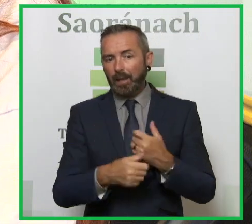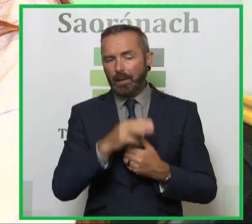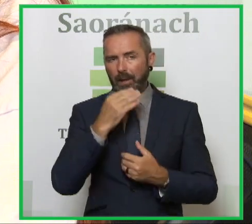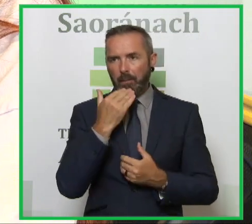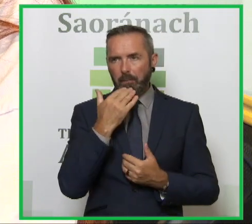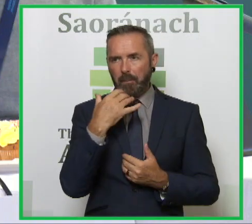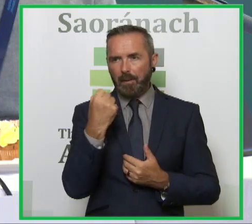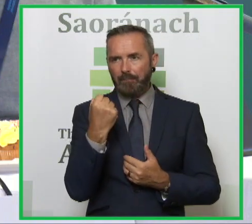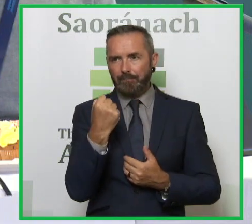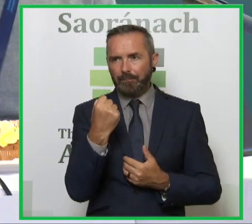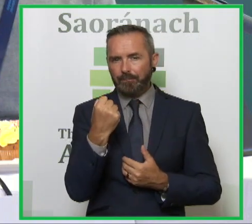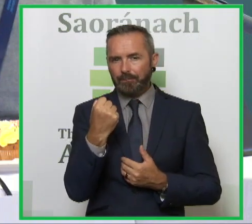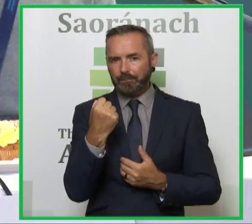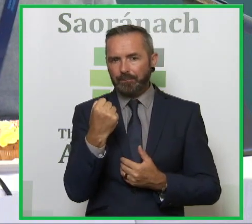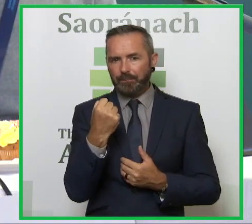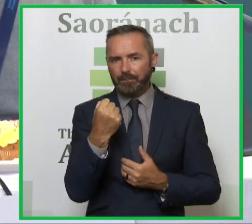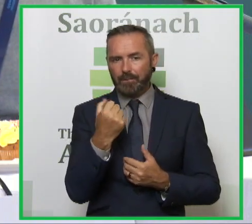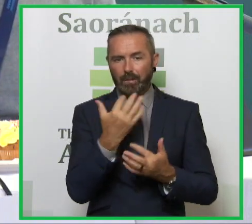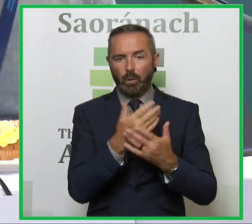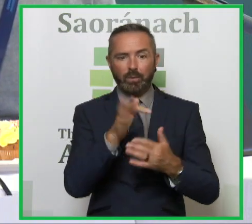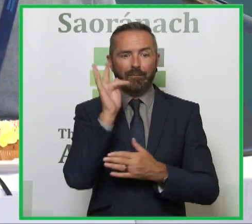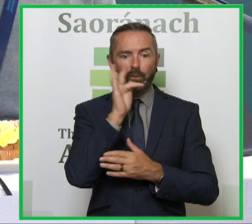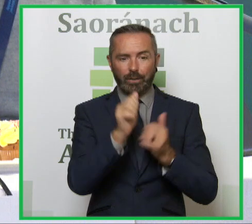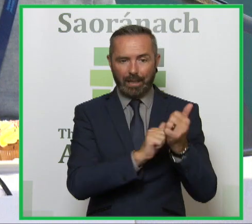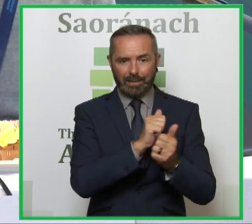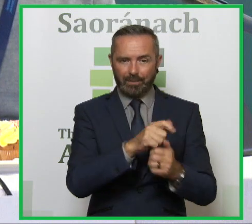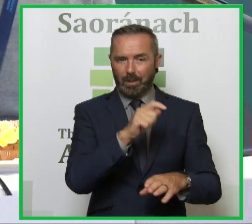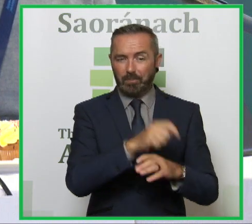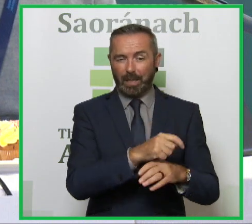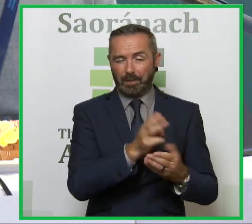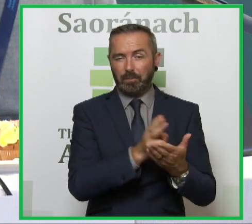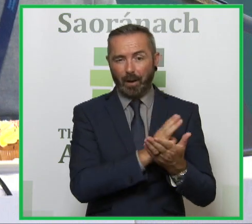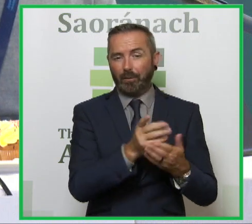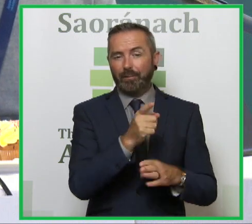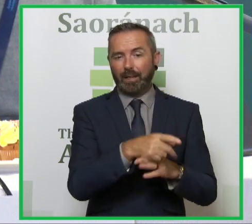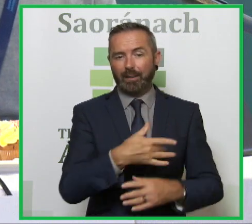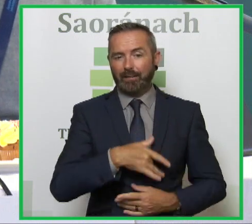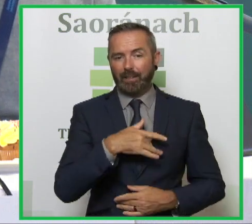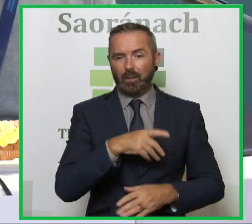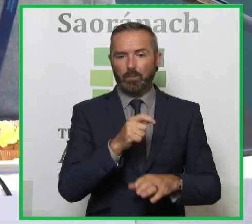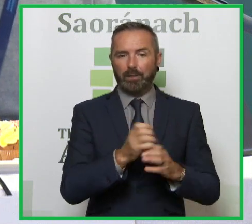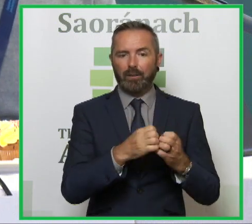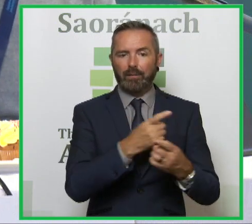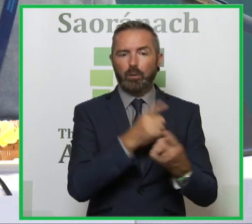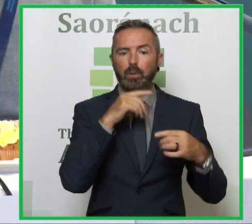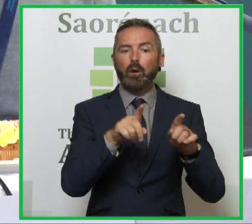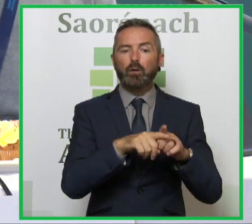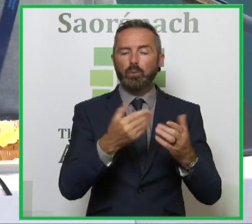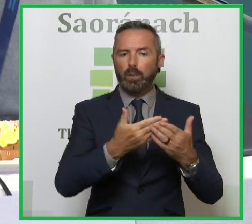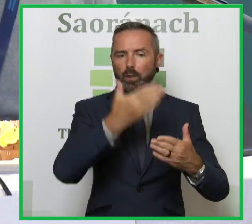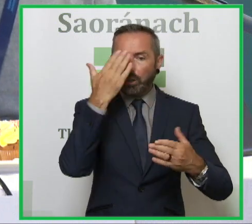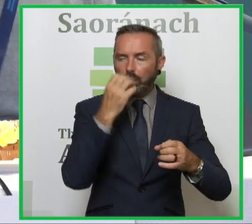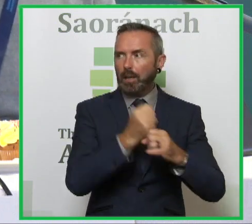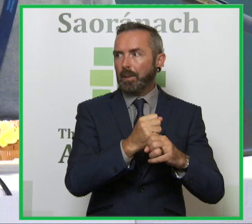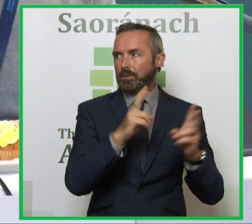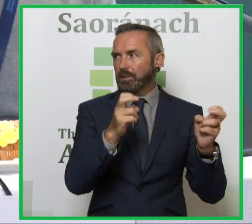got to do fun activities, which was the best part about it, I'd say, and it was the best part for everyone. But also the fact that we got to learn about it made it